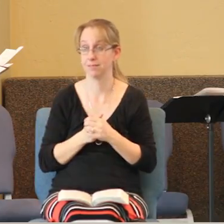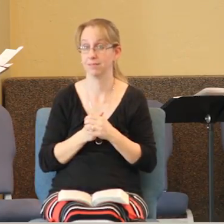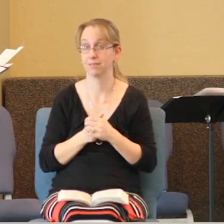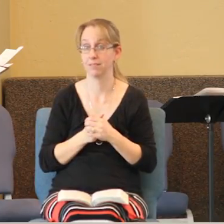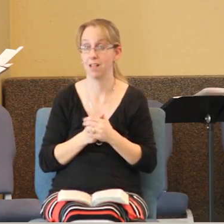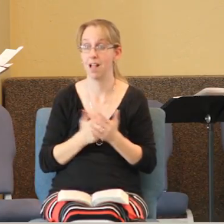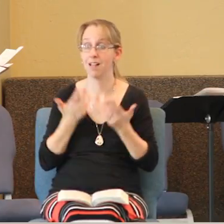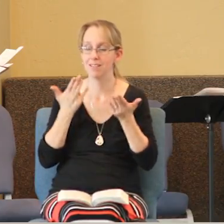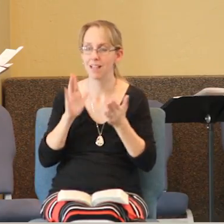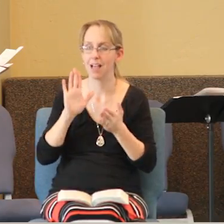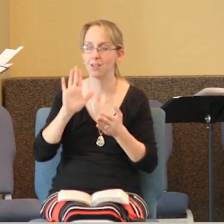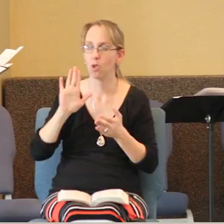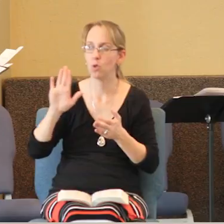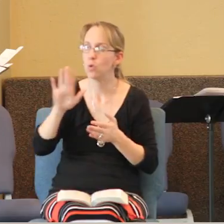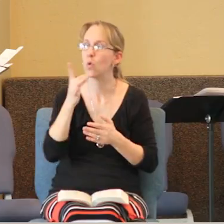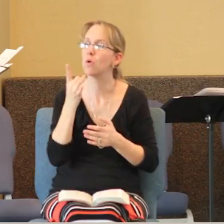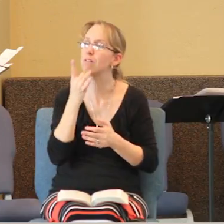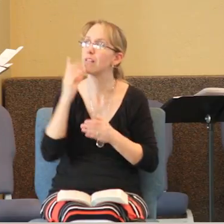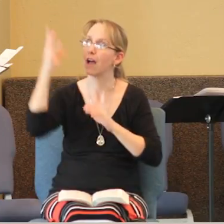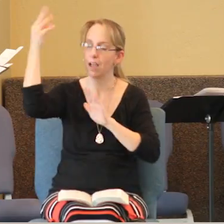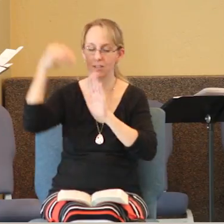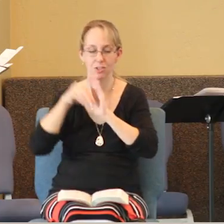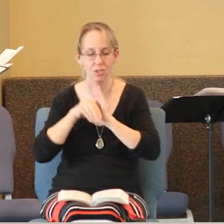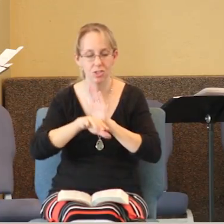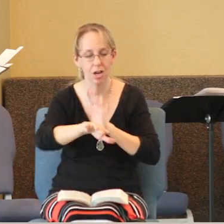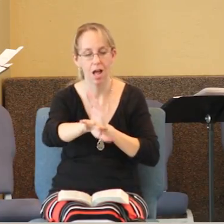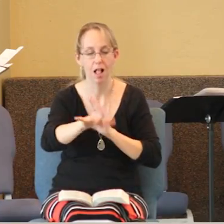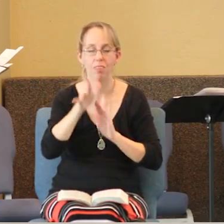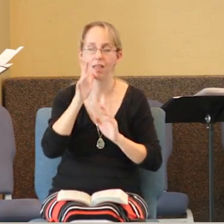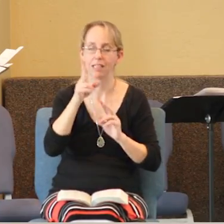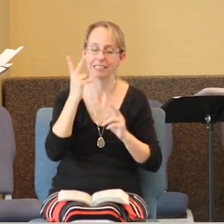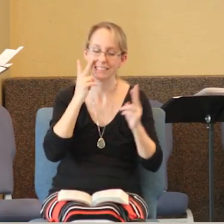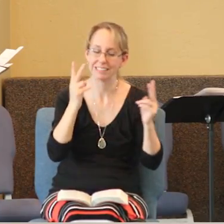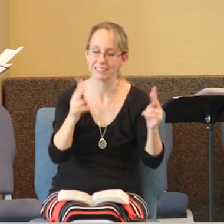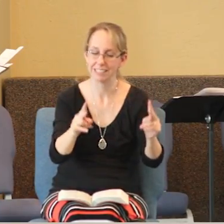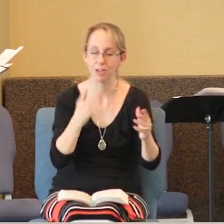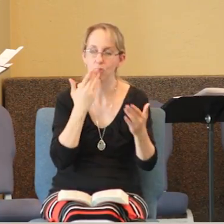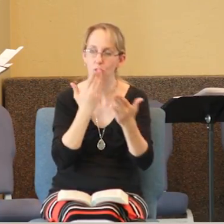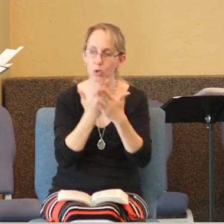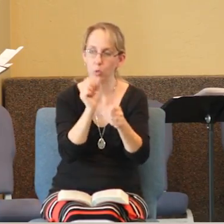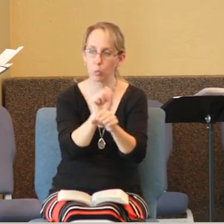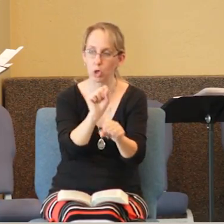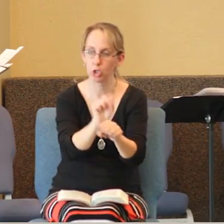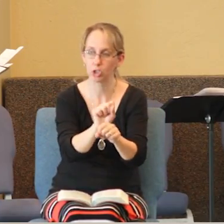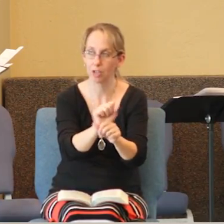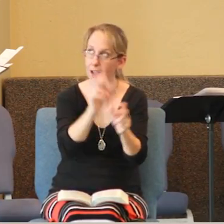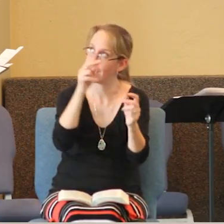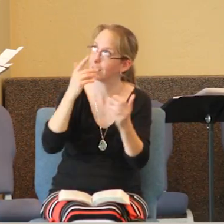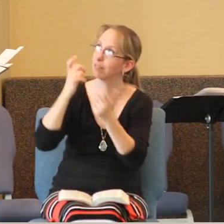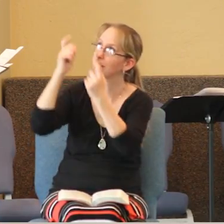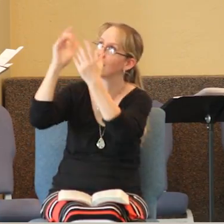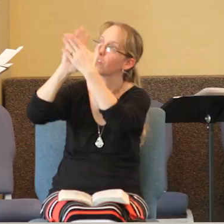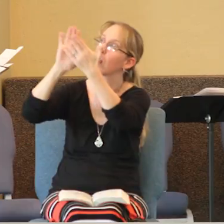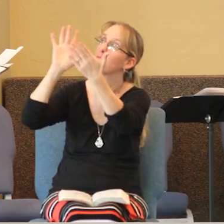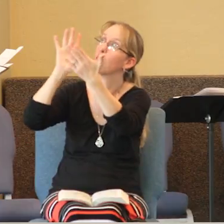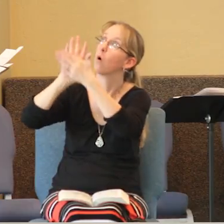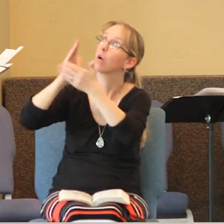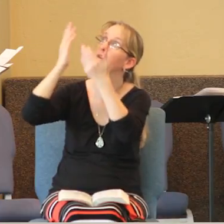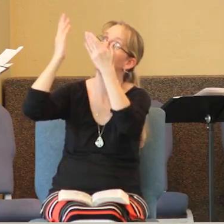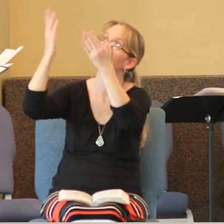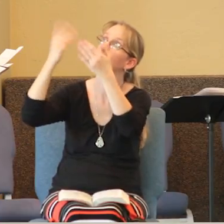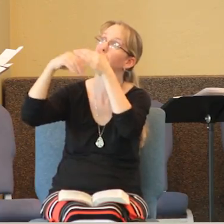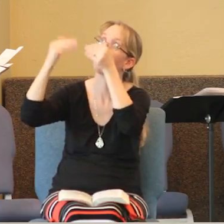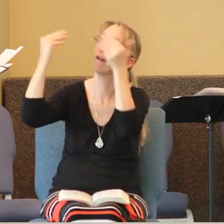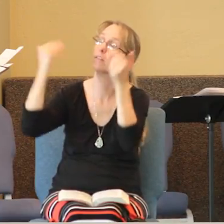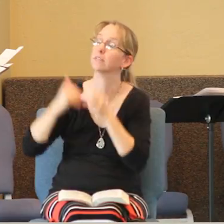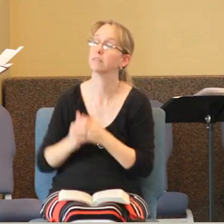light shine before men that they may see your good works and glorify the Father who's in heaven. If